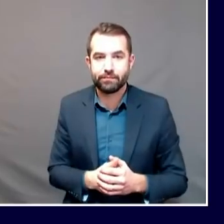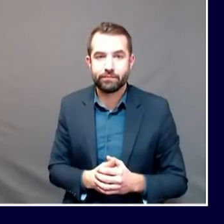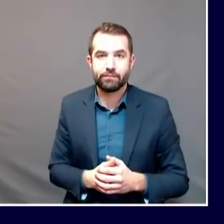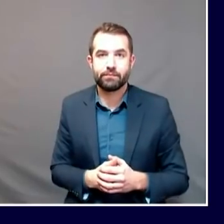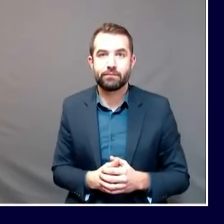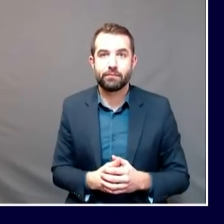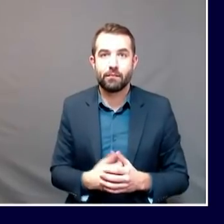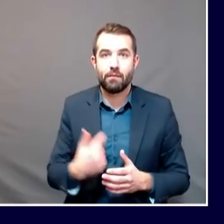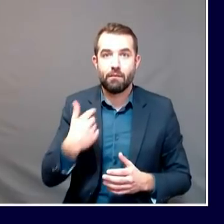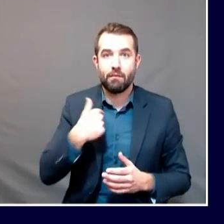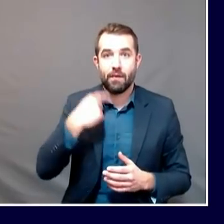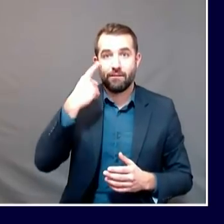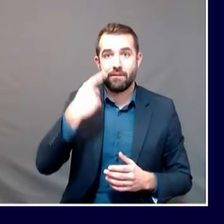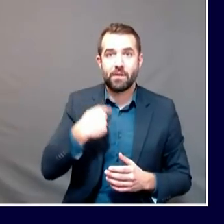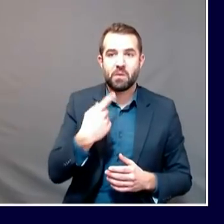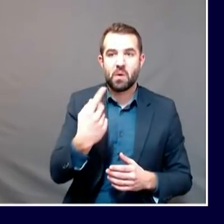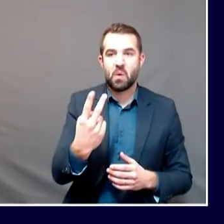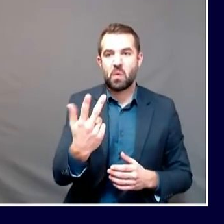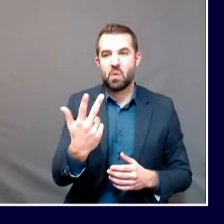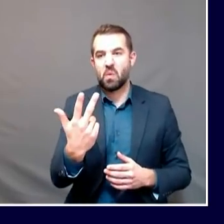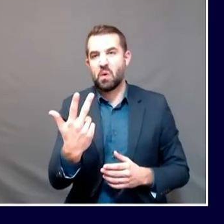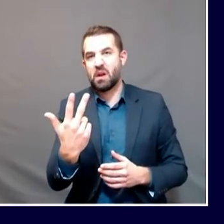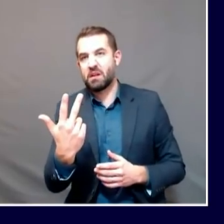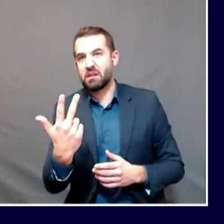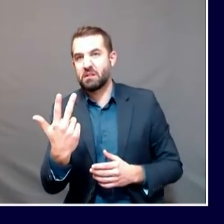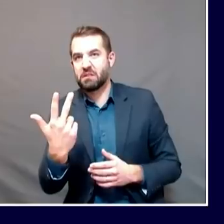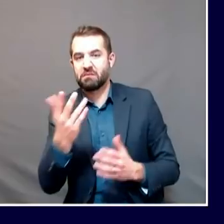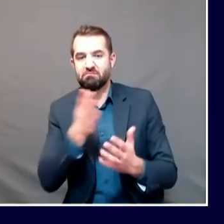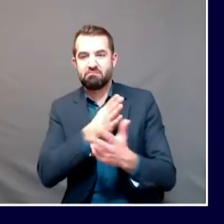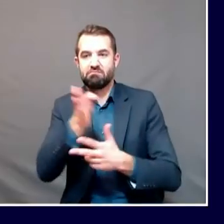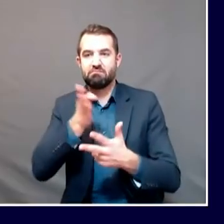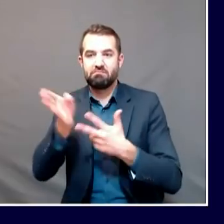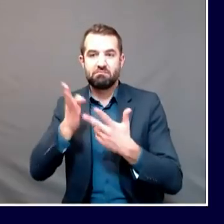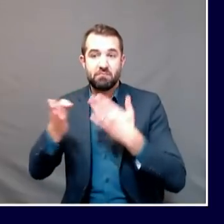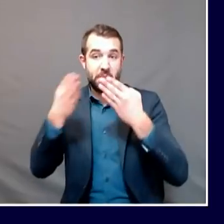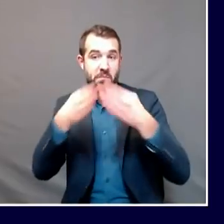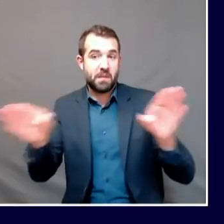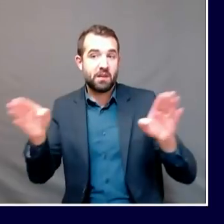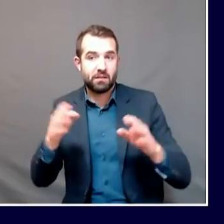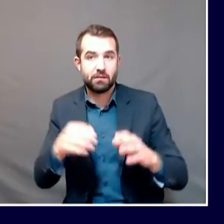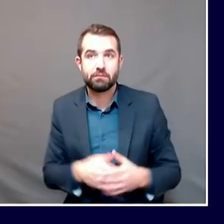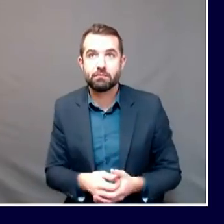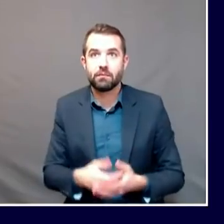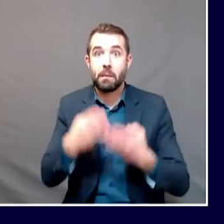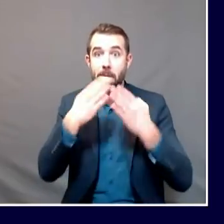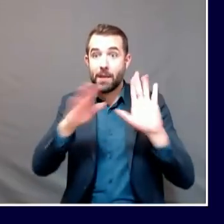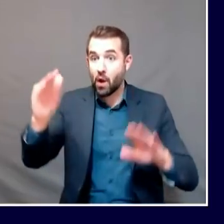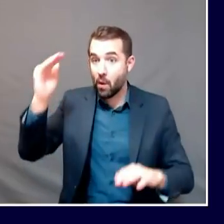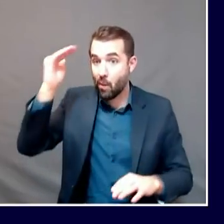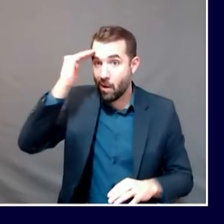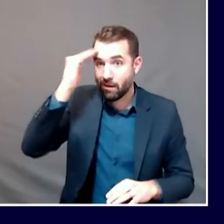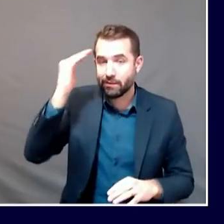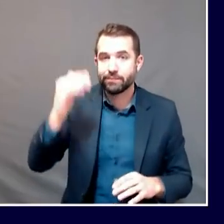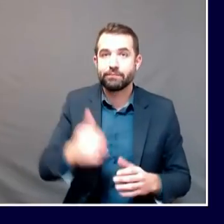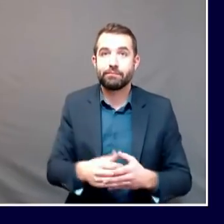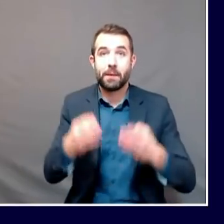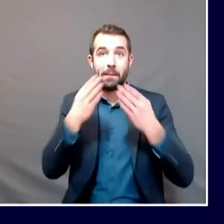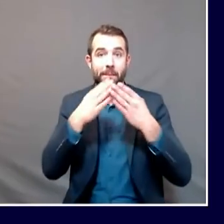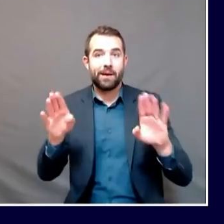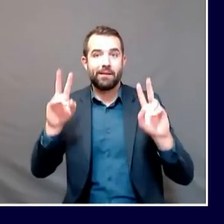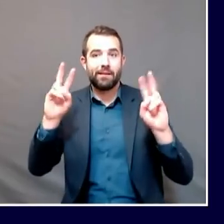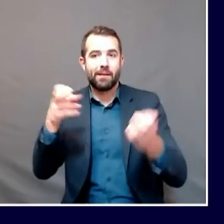parallel set of public education, public awareness, public empowerment campaigns that we're thinking about, all of